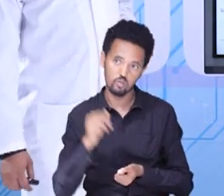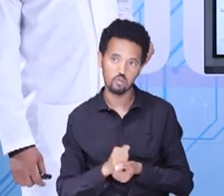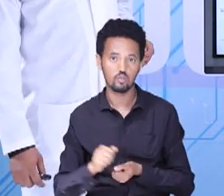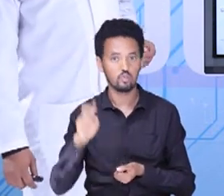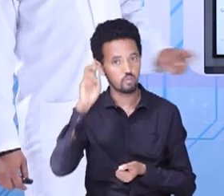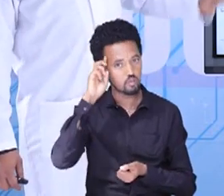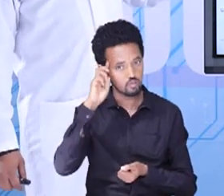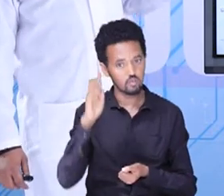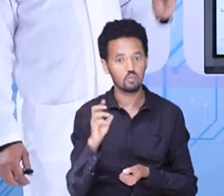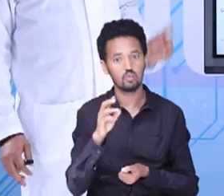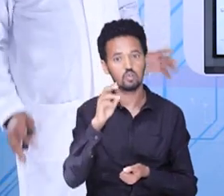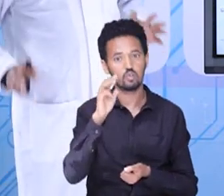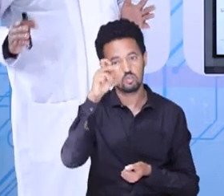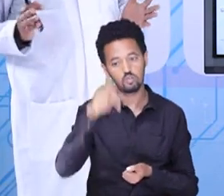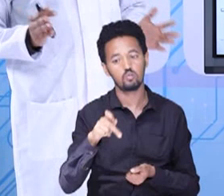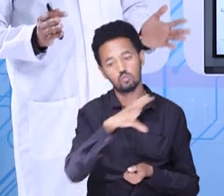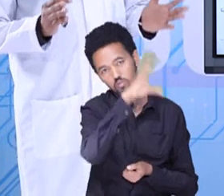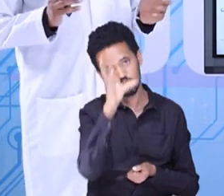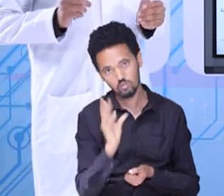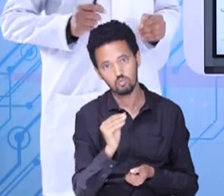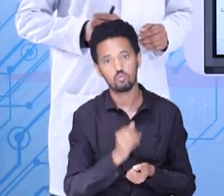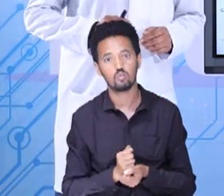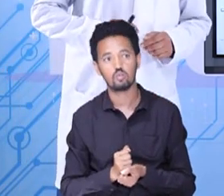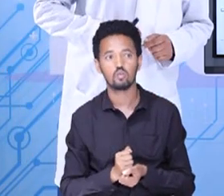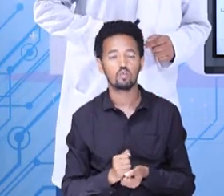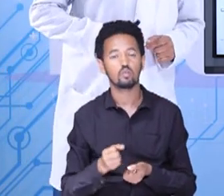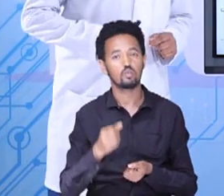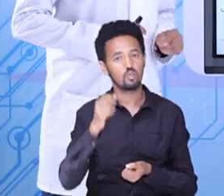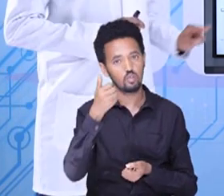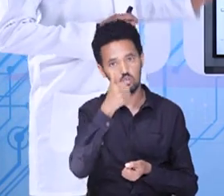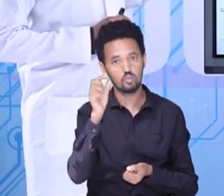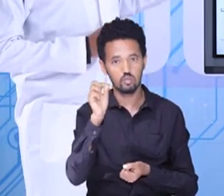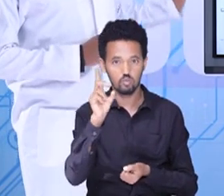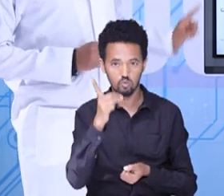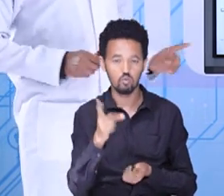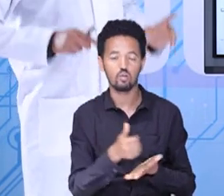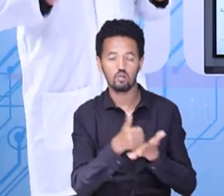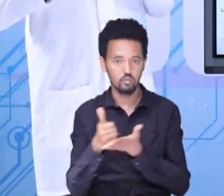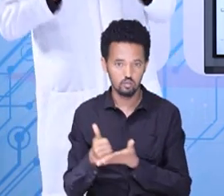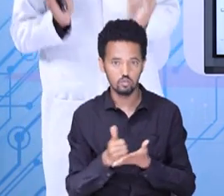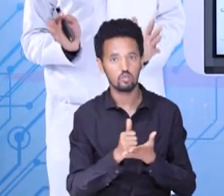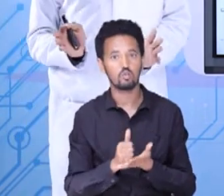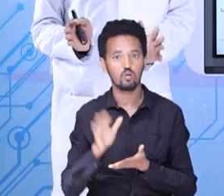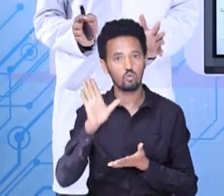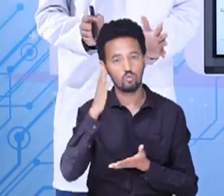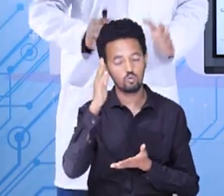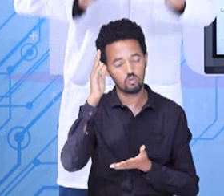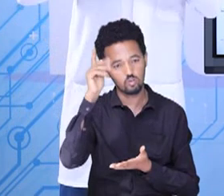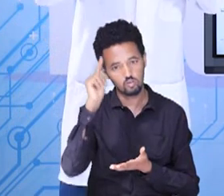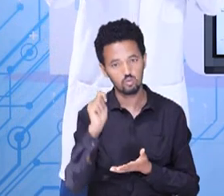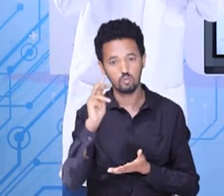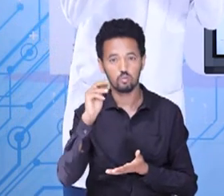South Africa to decide the Ethio-Eritrean case. Guatemala and